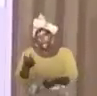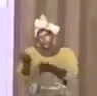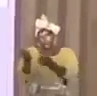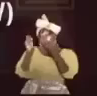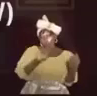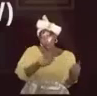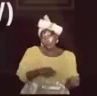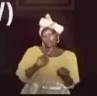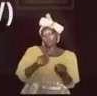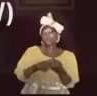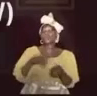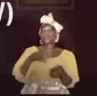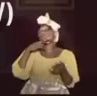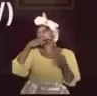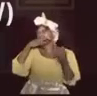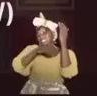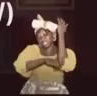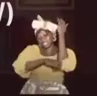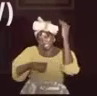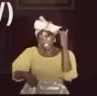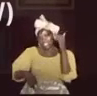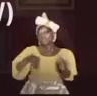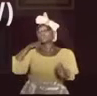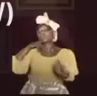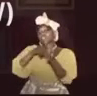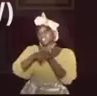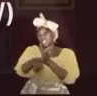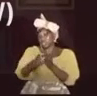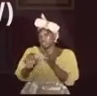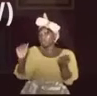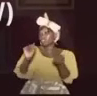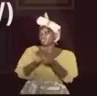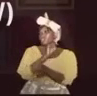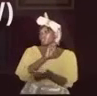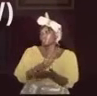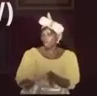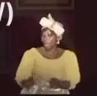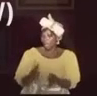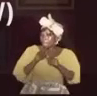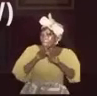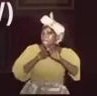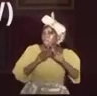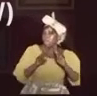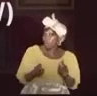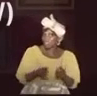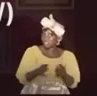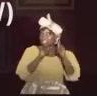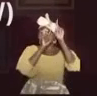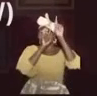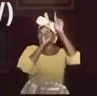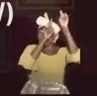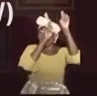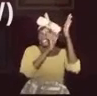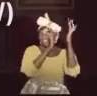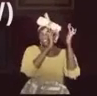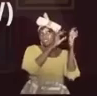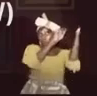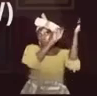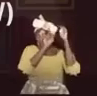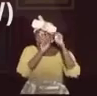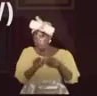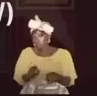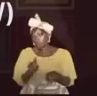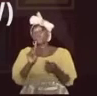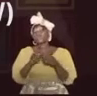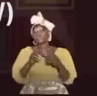steal and to kill and to destroy, he says. But I am come that ye may have life, and that